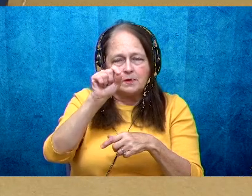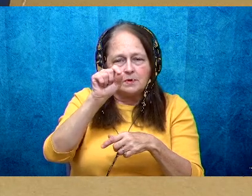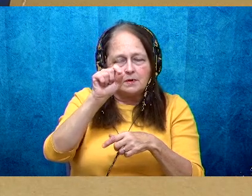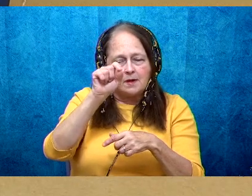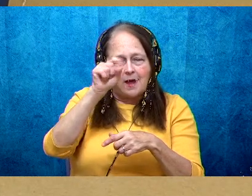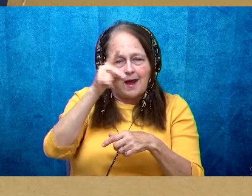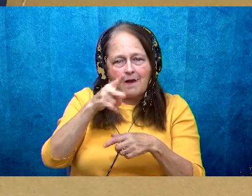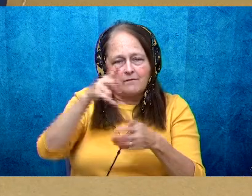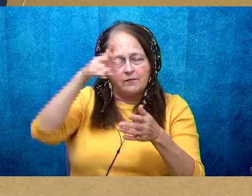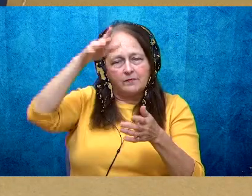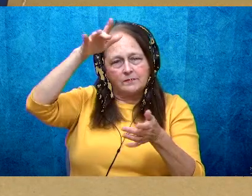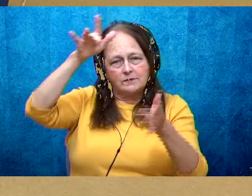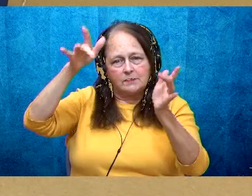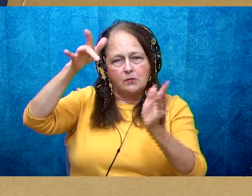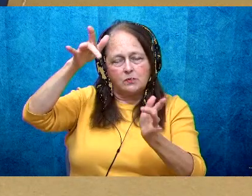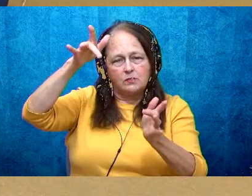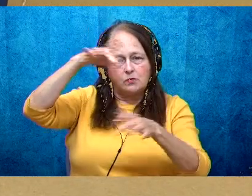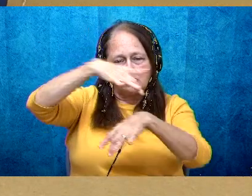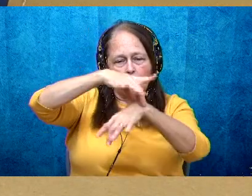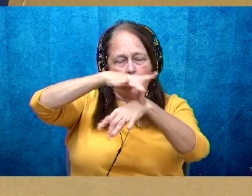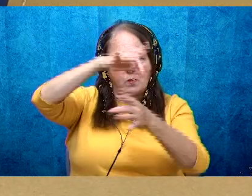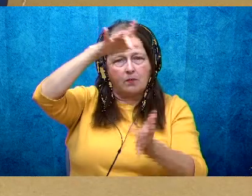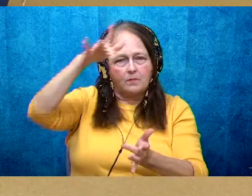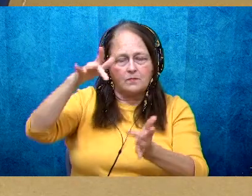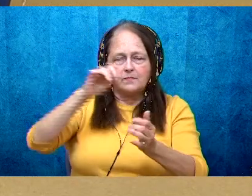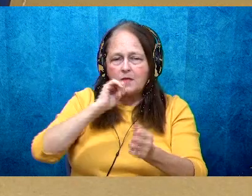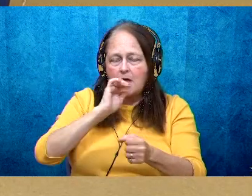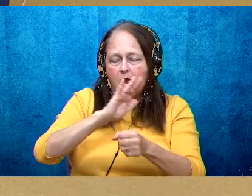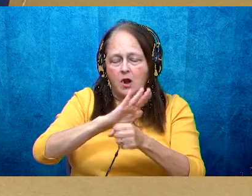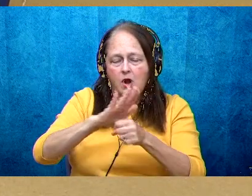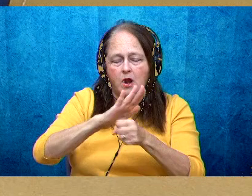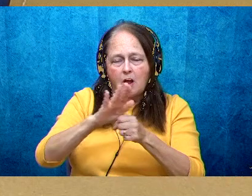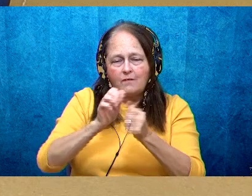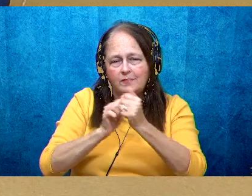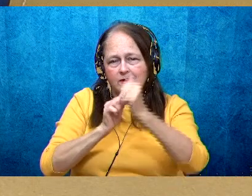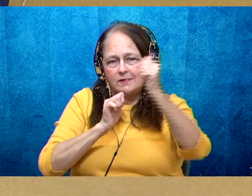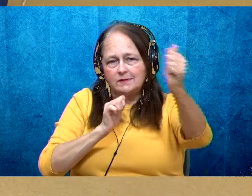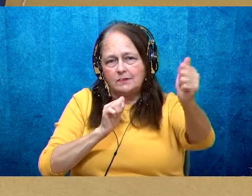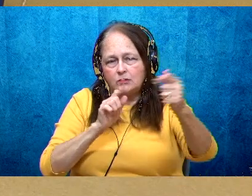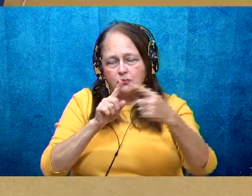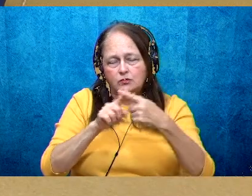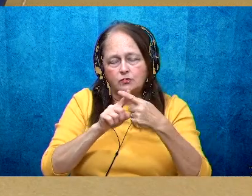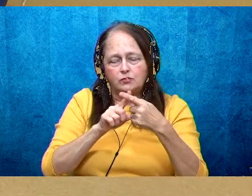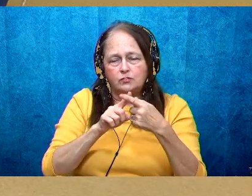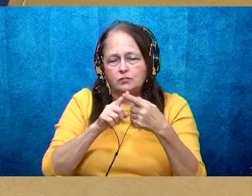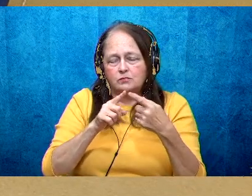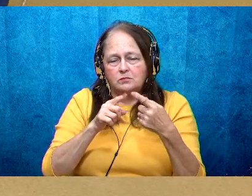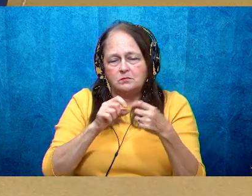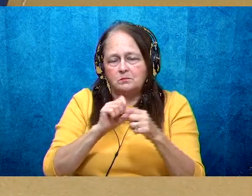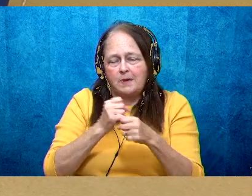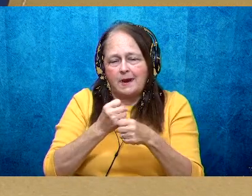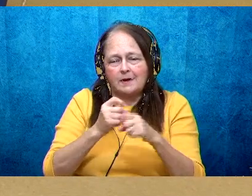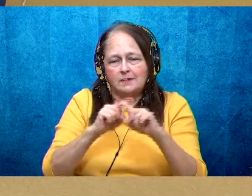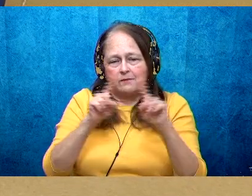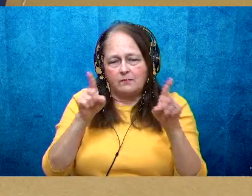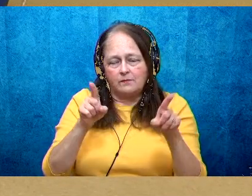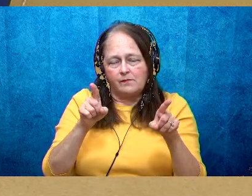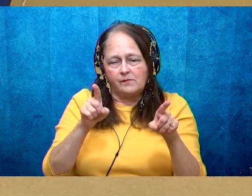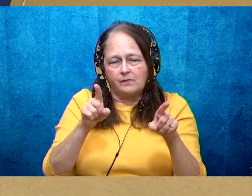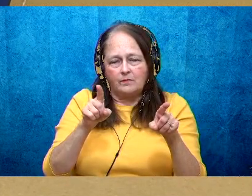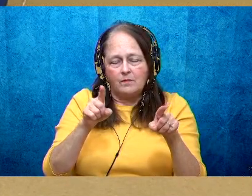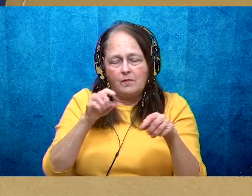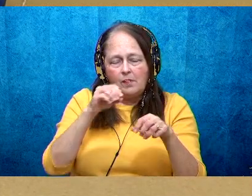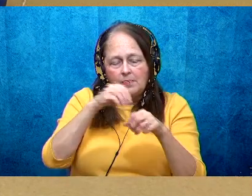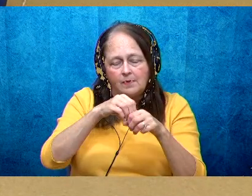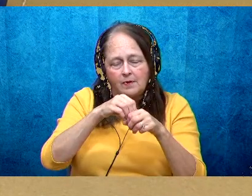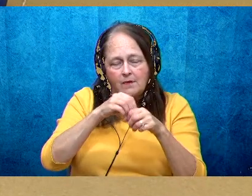about does not cause enough distance to matter. When we're talking about distance in